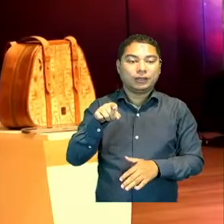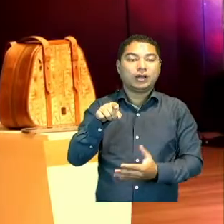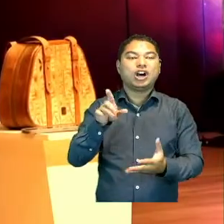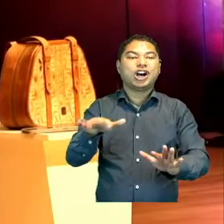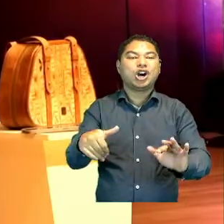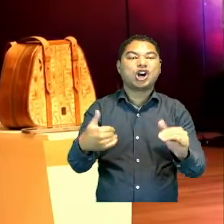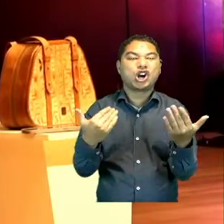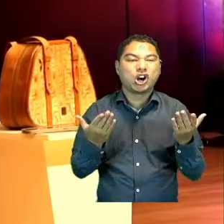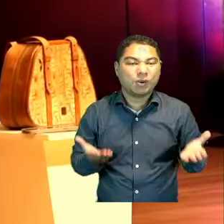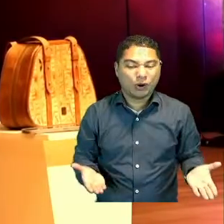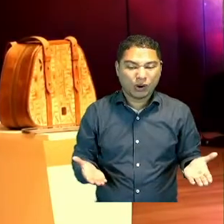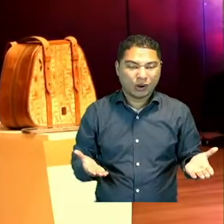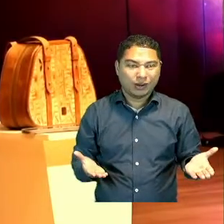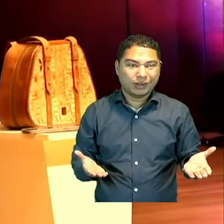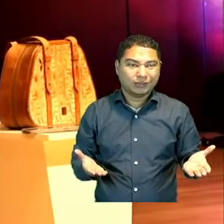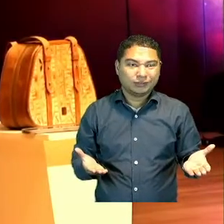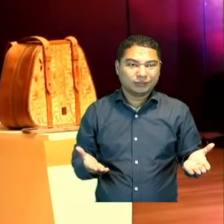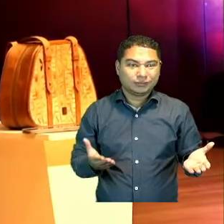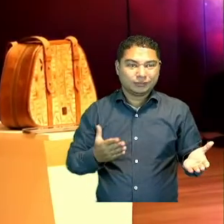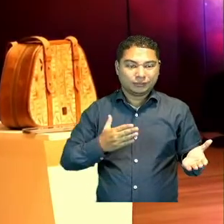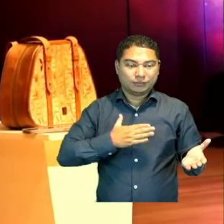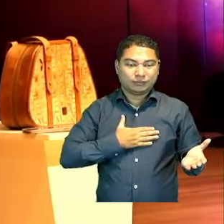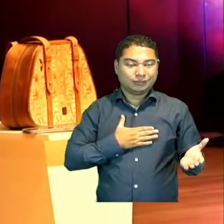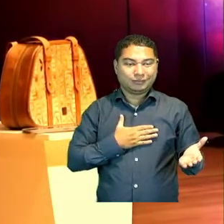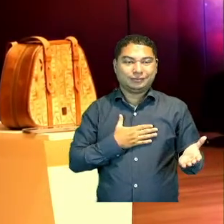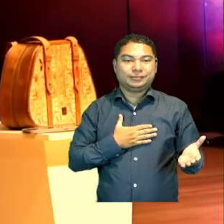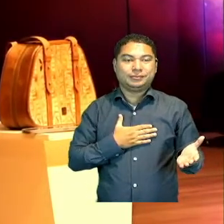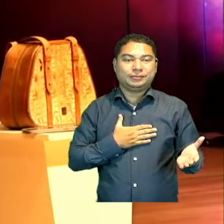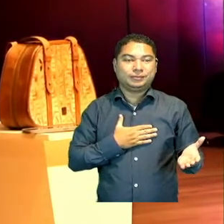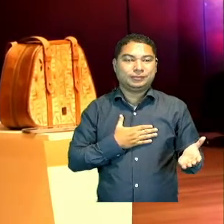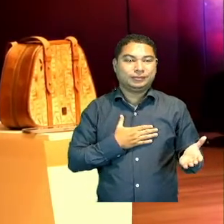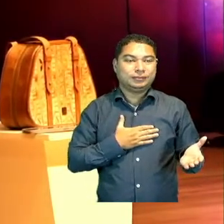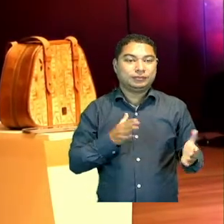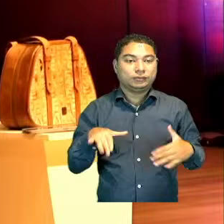Rukaya, and No solamente Dr. Dent,